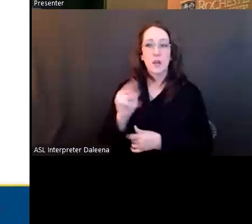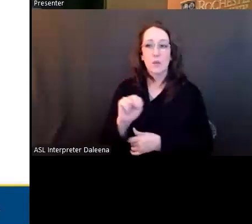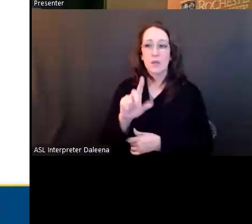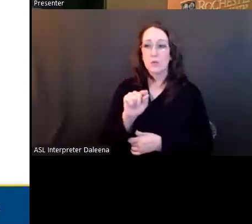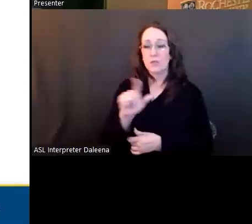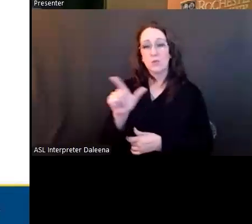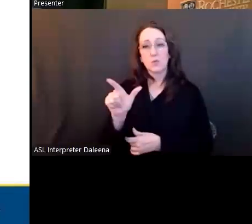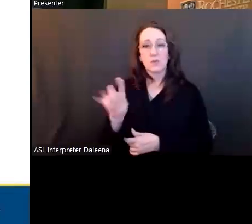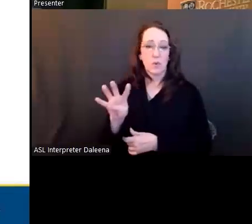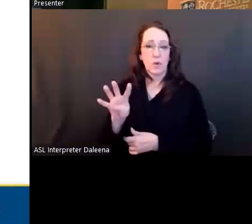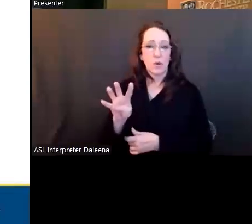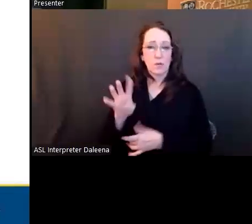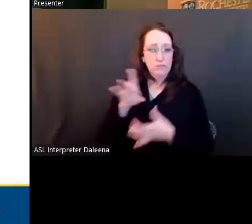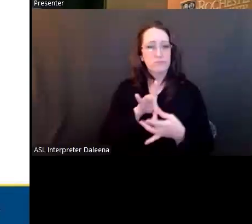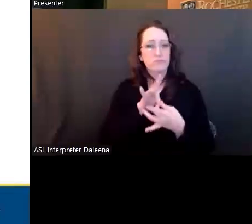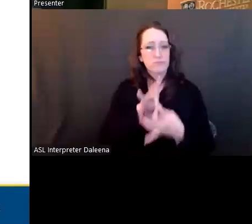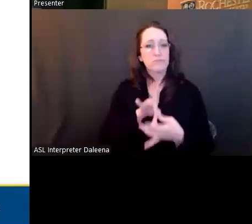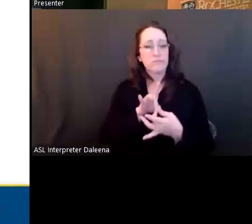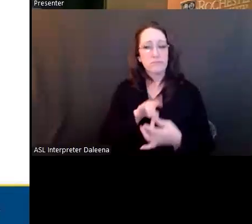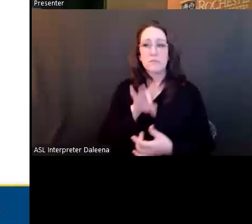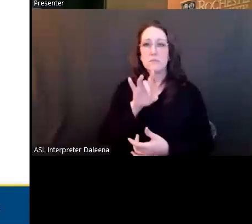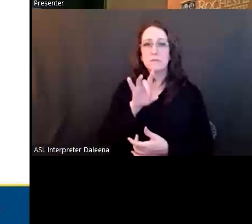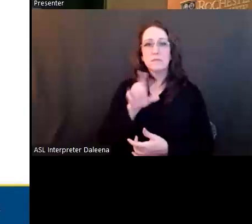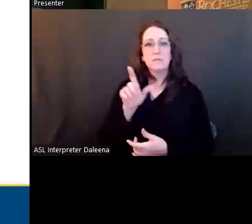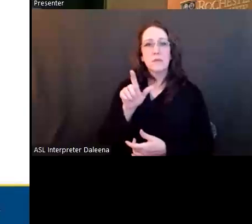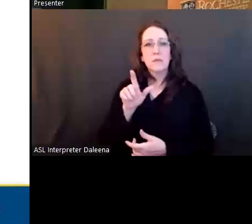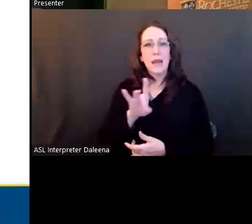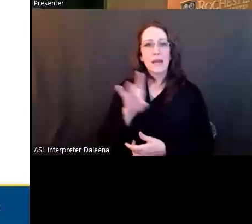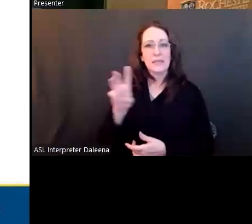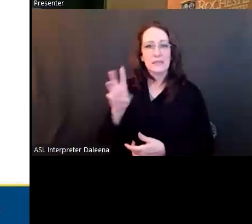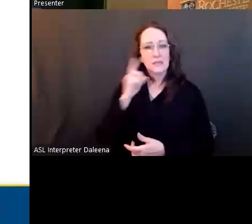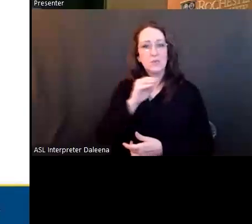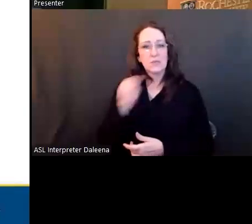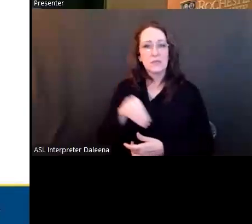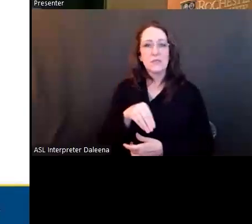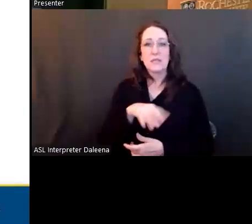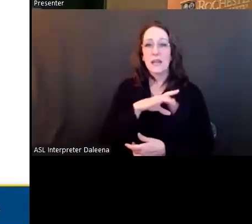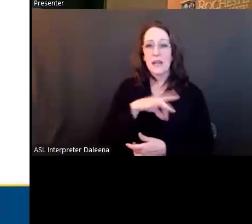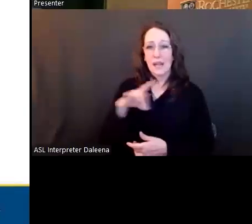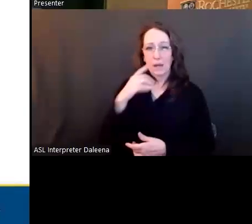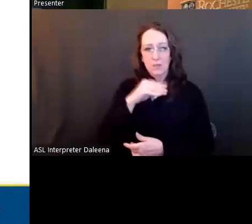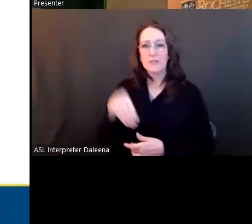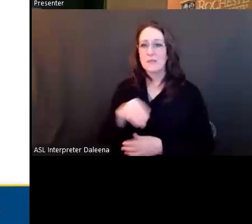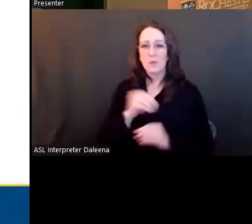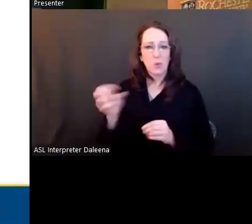she's engaged in about 86% of her LAI visits and 88% of treatment team visits with no psychiatric